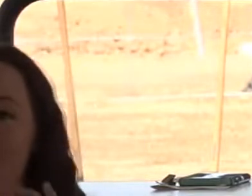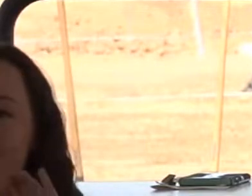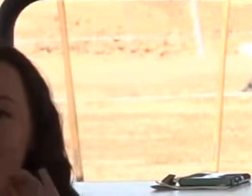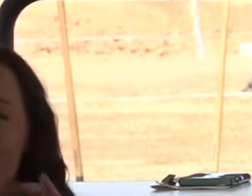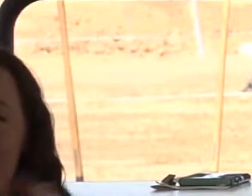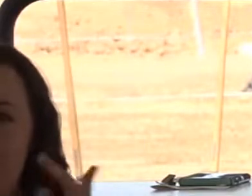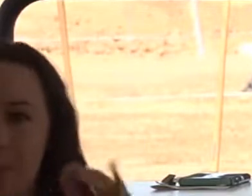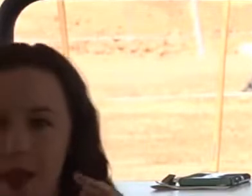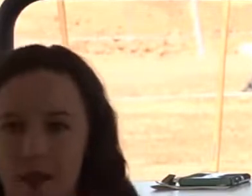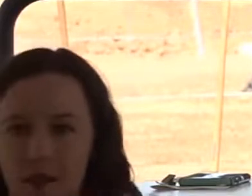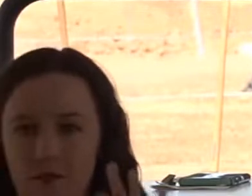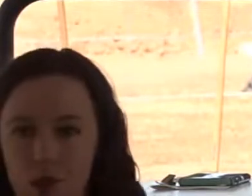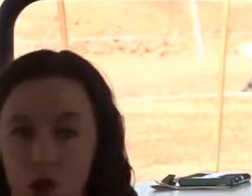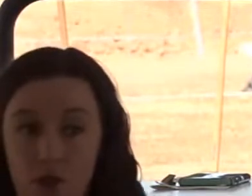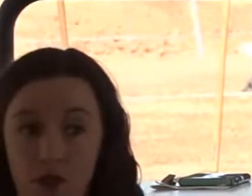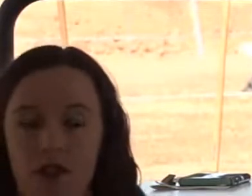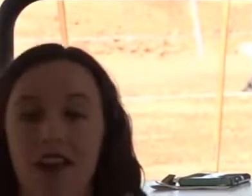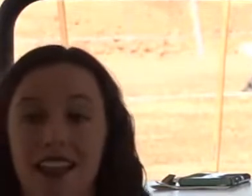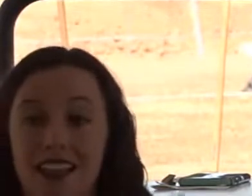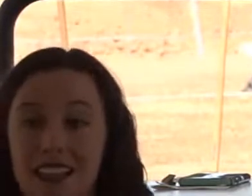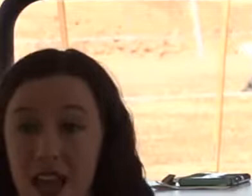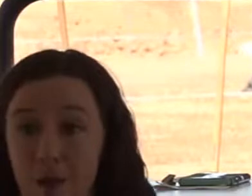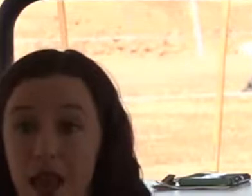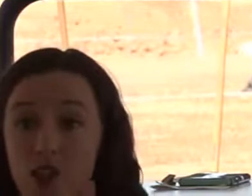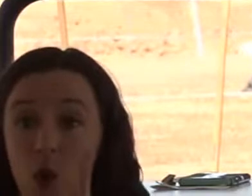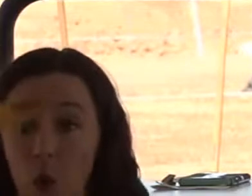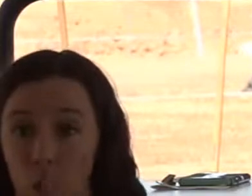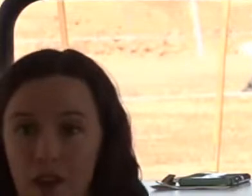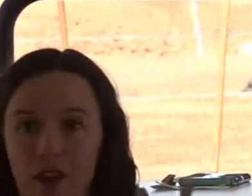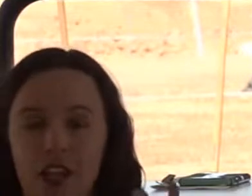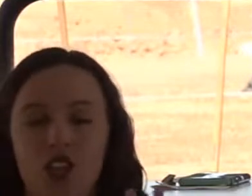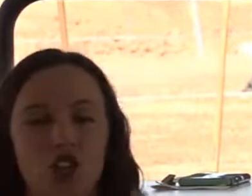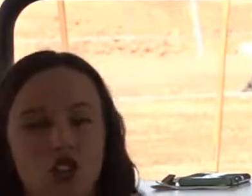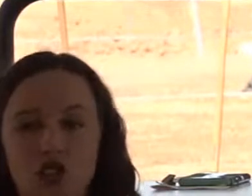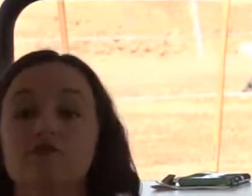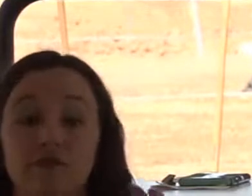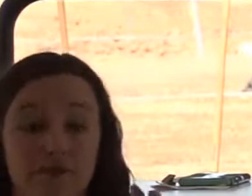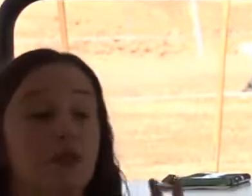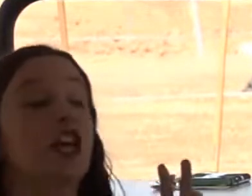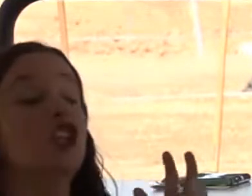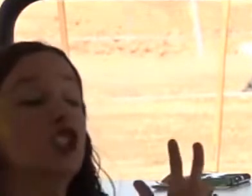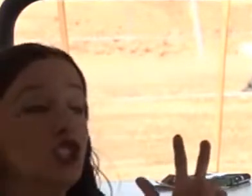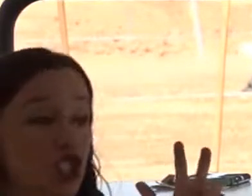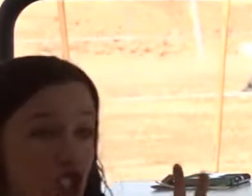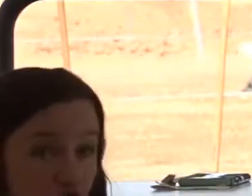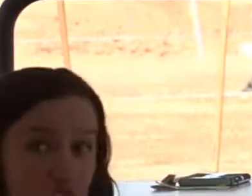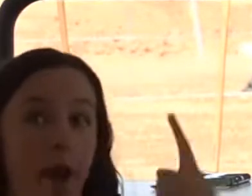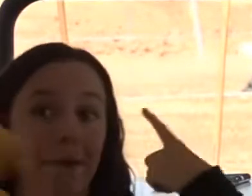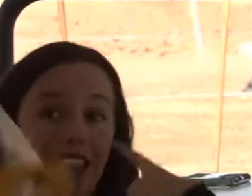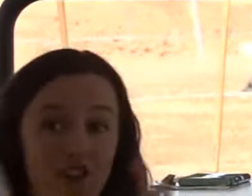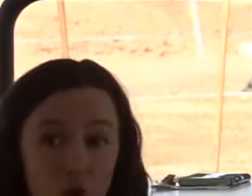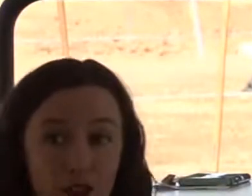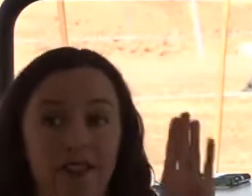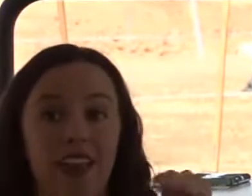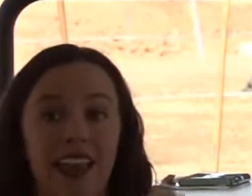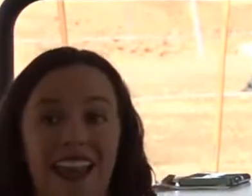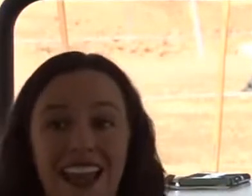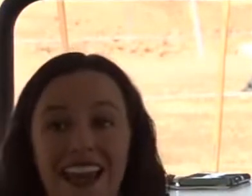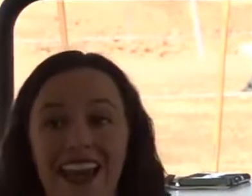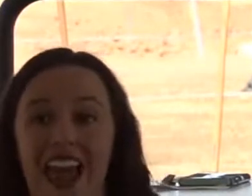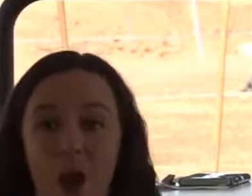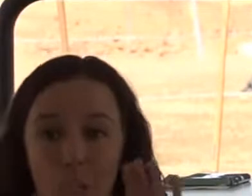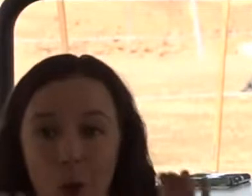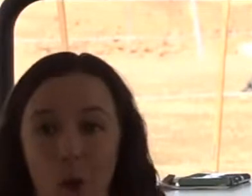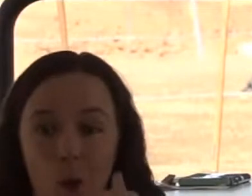Opportunity, this time as a 2022 champion, this is a mouthful, champion for excelling in equitable